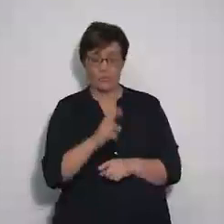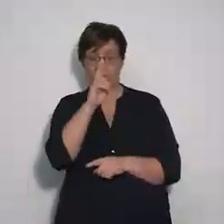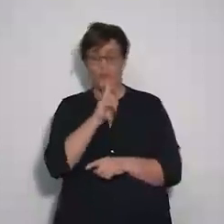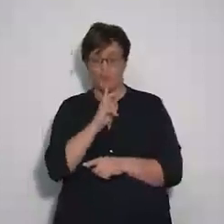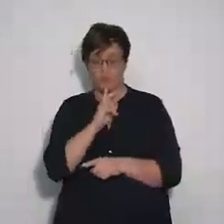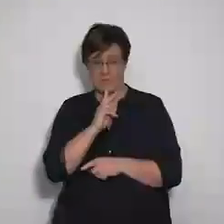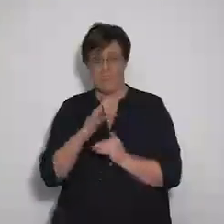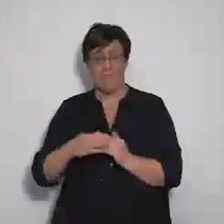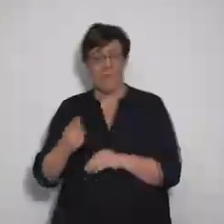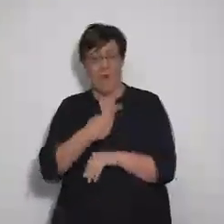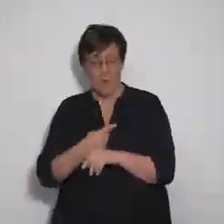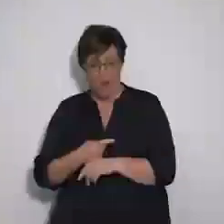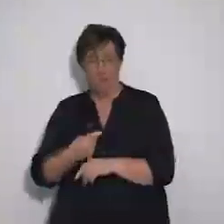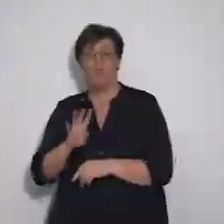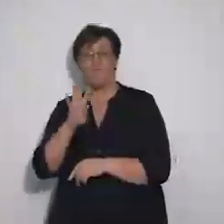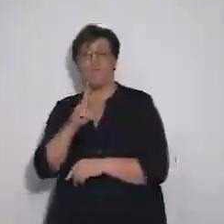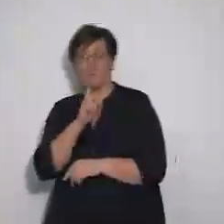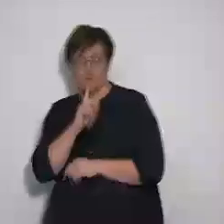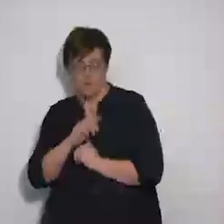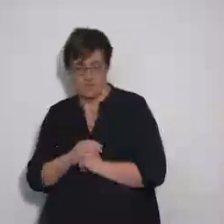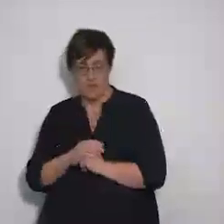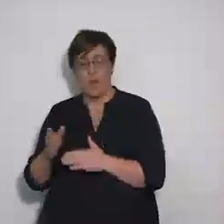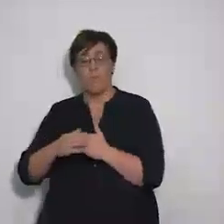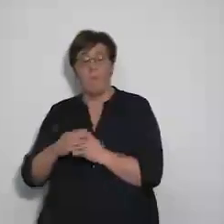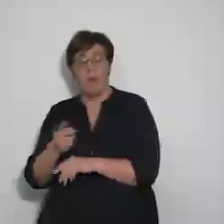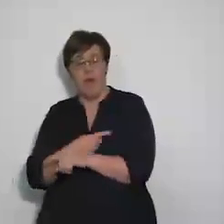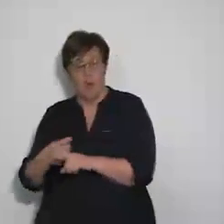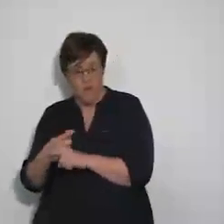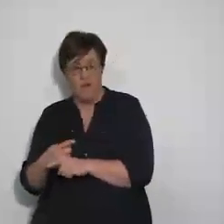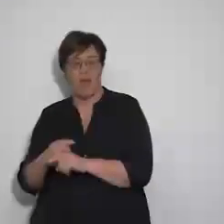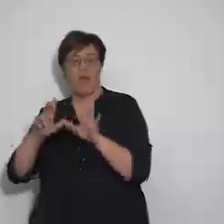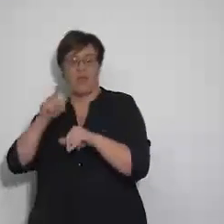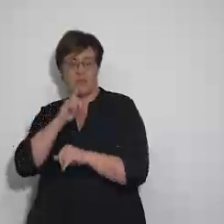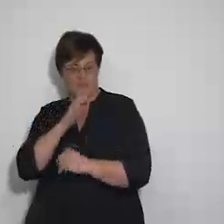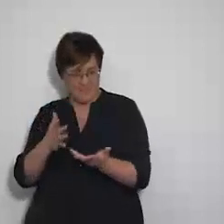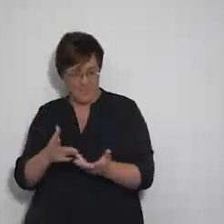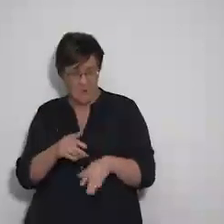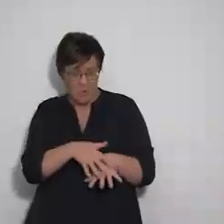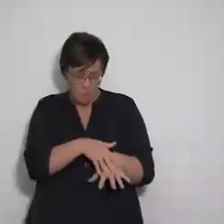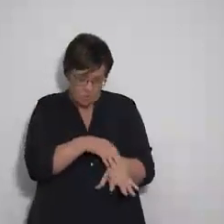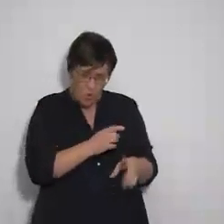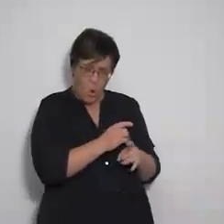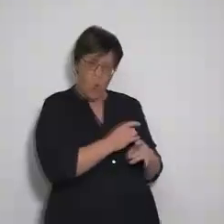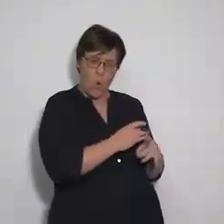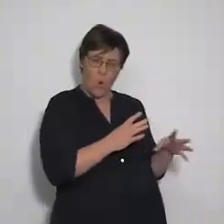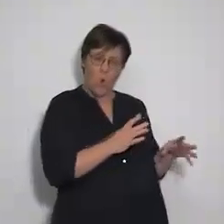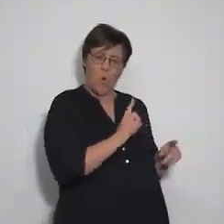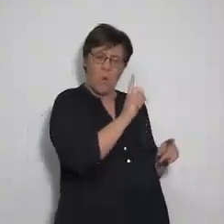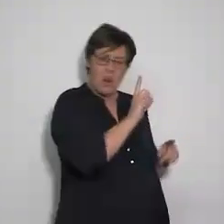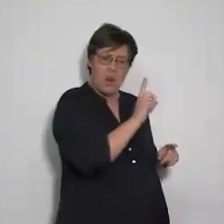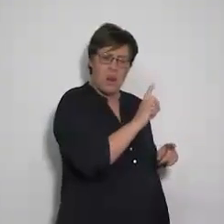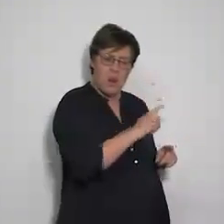an hour, we've got 2,000. After another hour, we've got 4,000. So we're starting slowly,